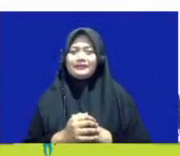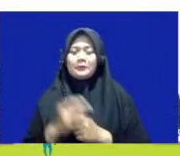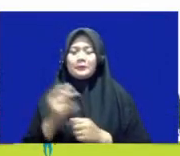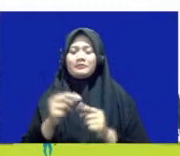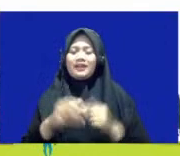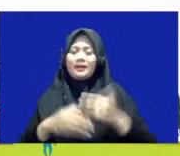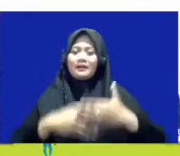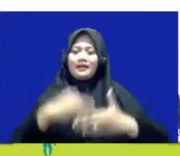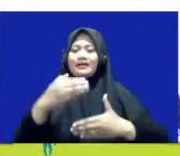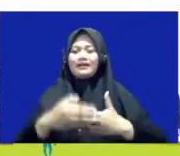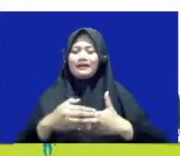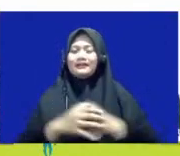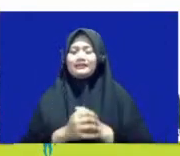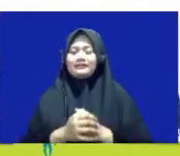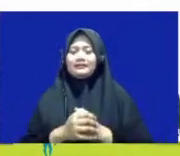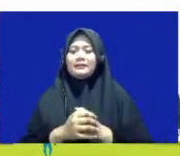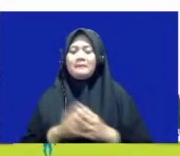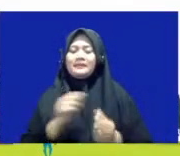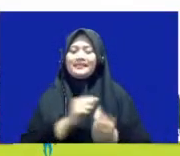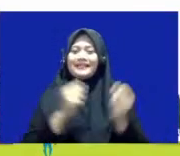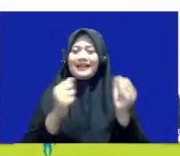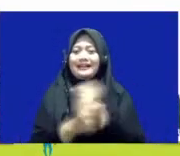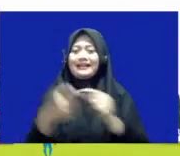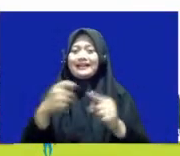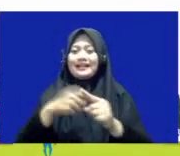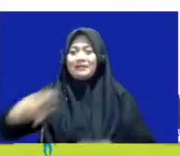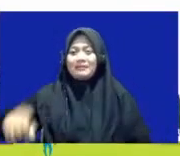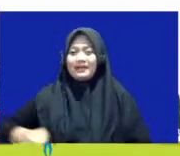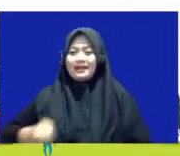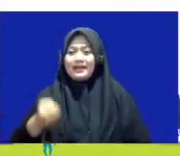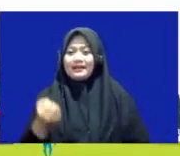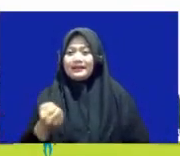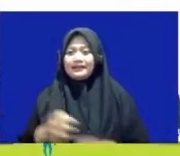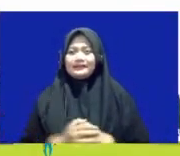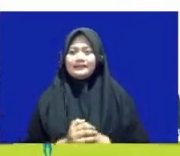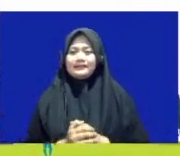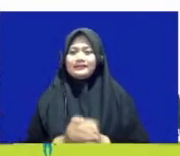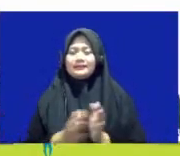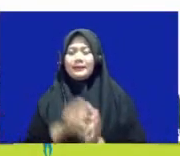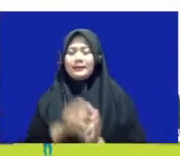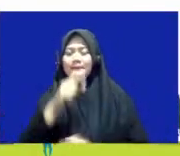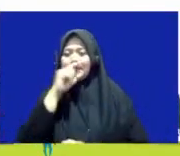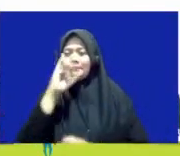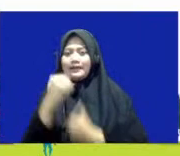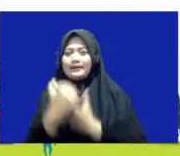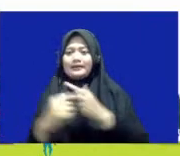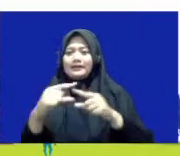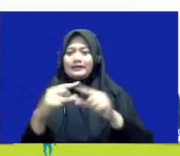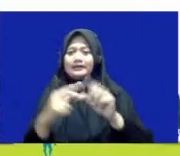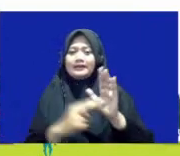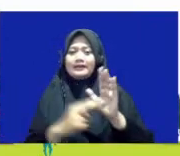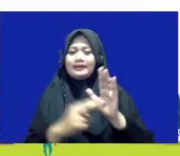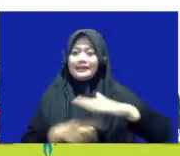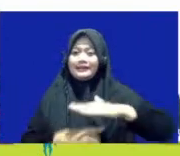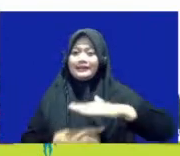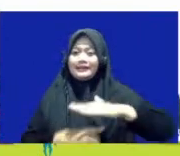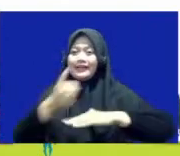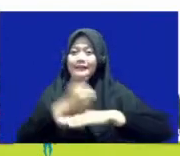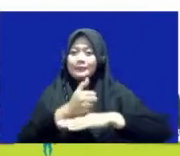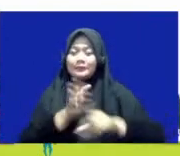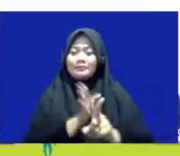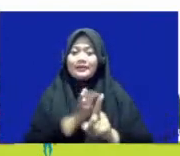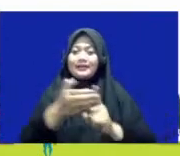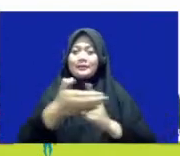Pak Ian Kusmadiana, Director of Social Protection for Disaster